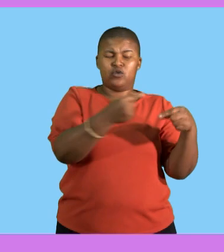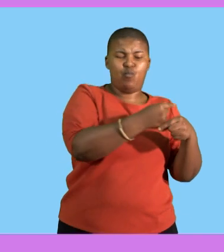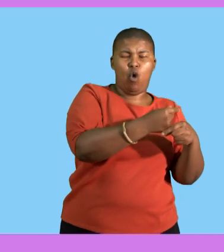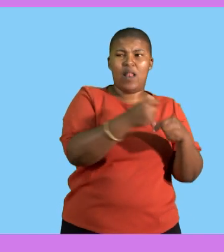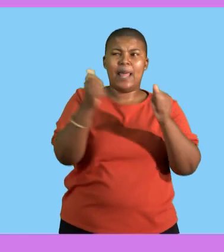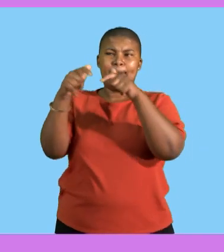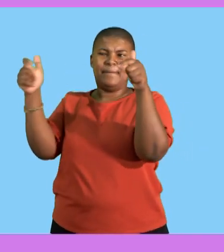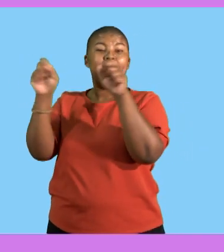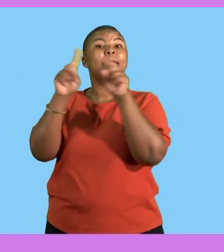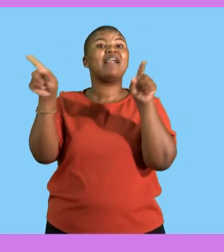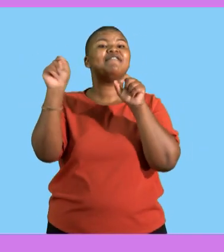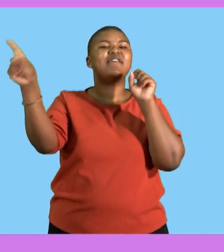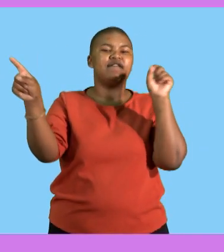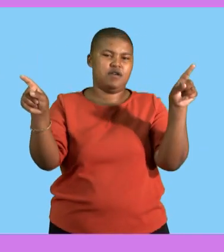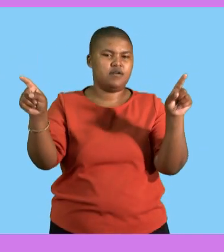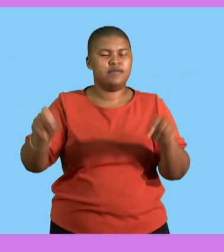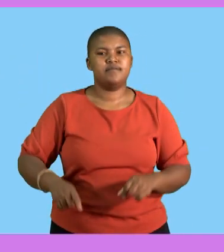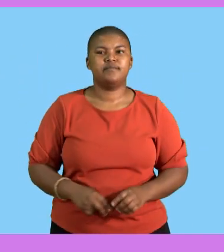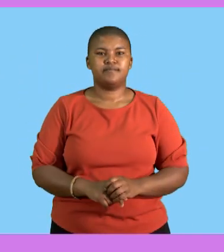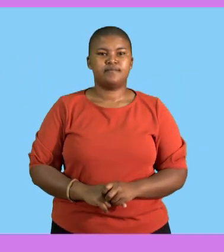this case, we can say it can be